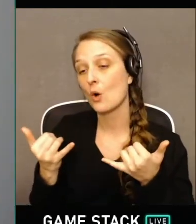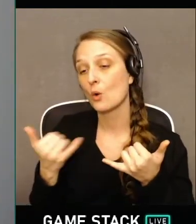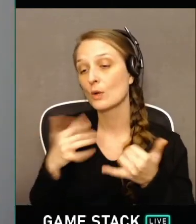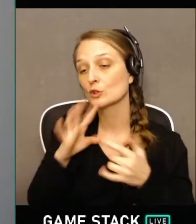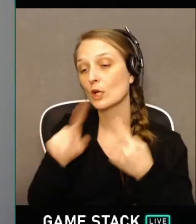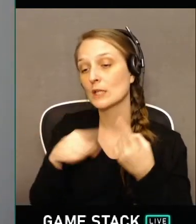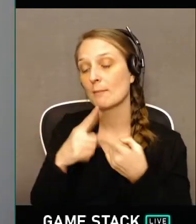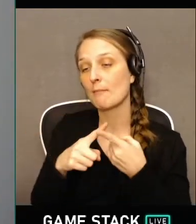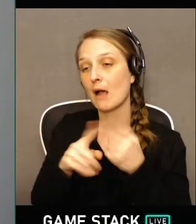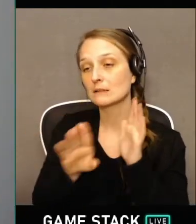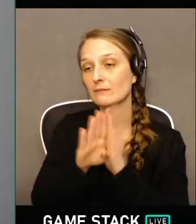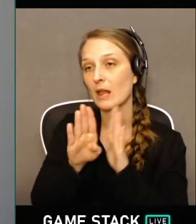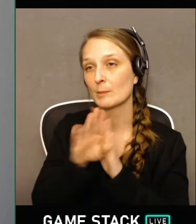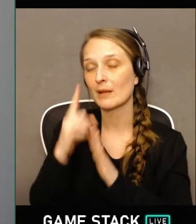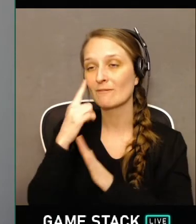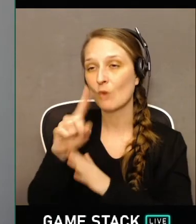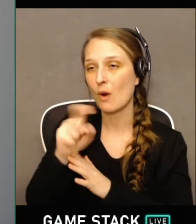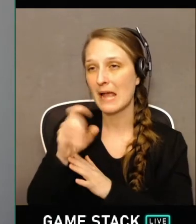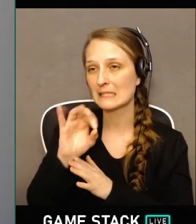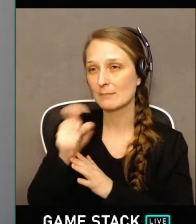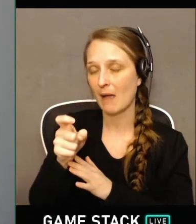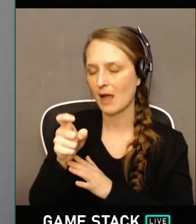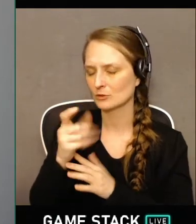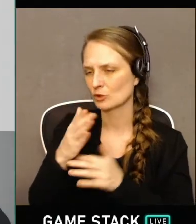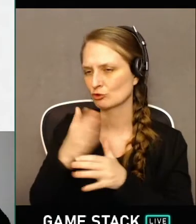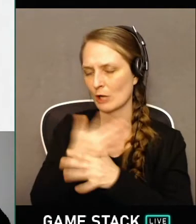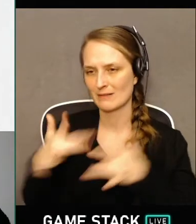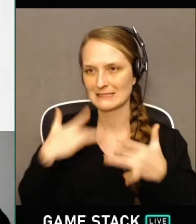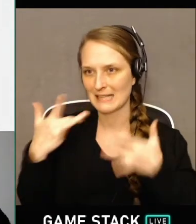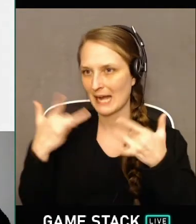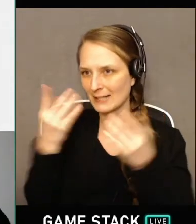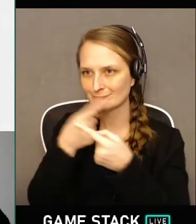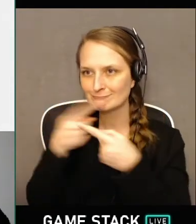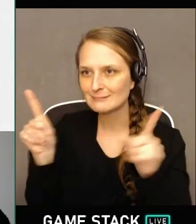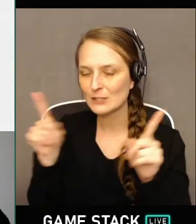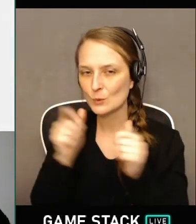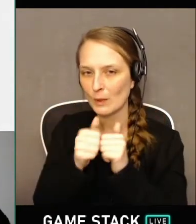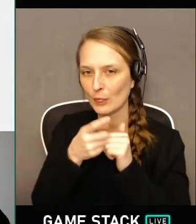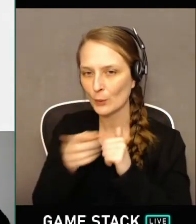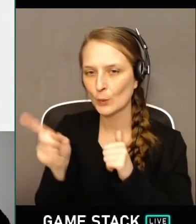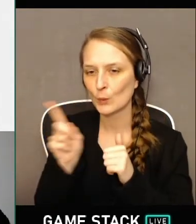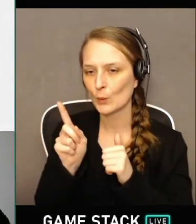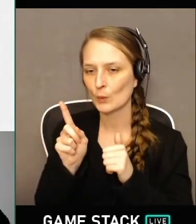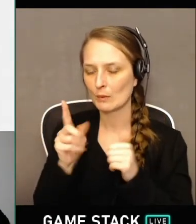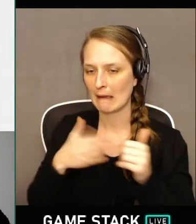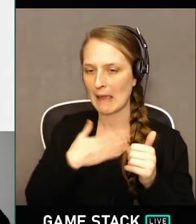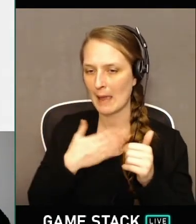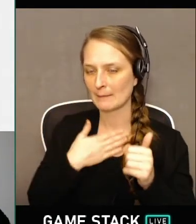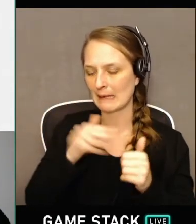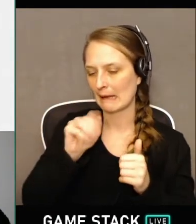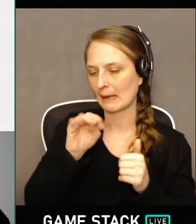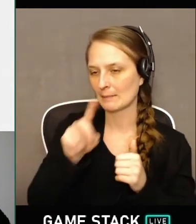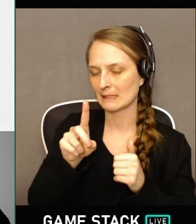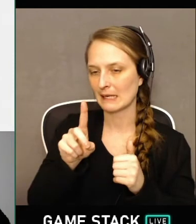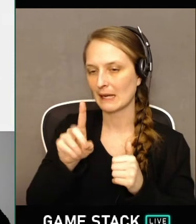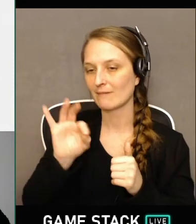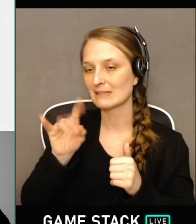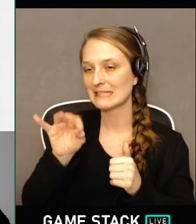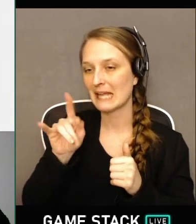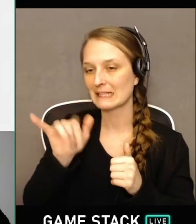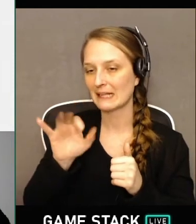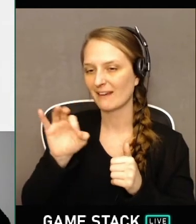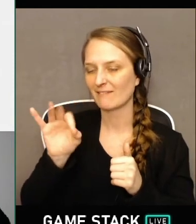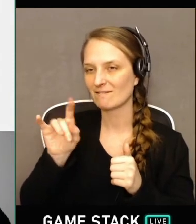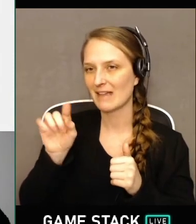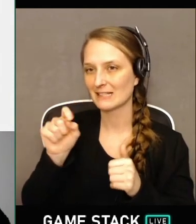developing for Xbox and share an exciting announcement with you. We're very happy to announce that AMD FidelityFX is now available for